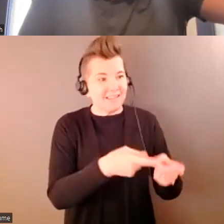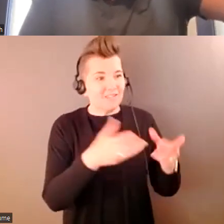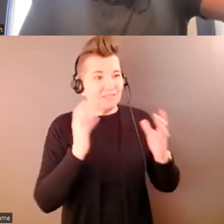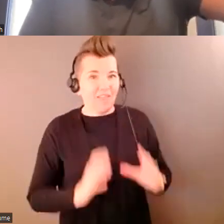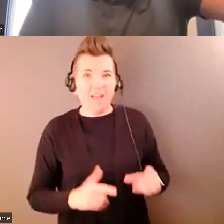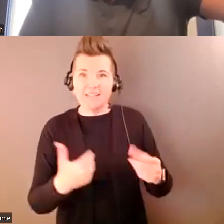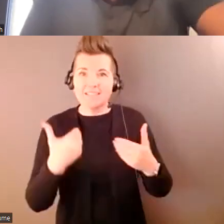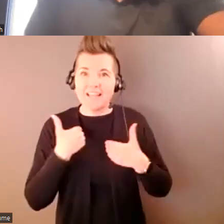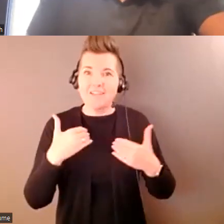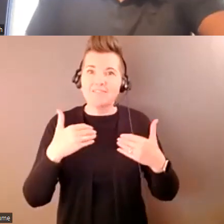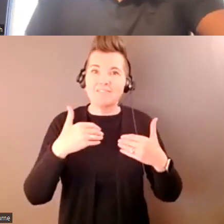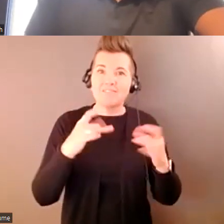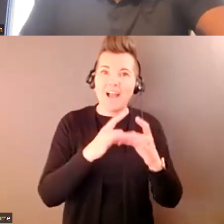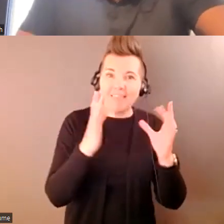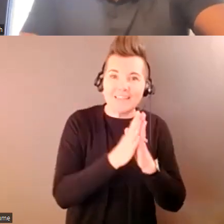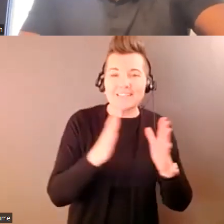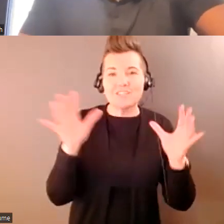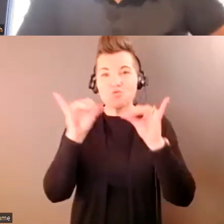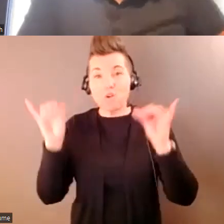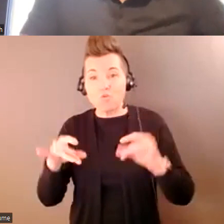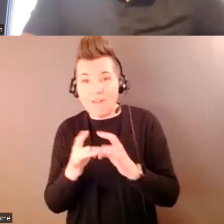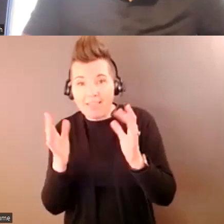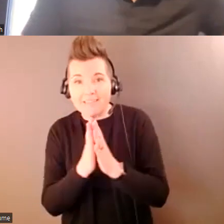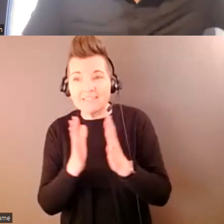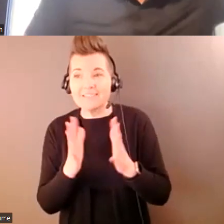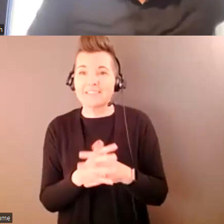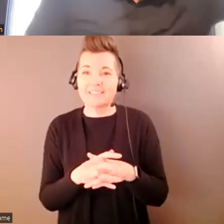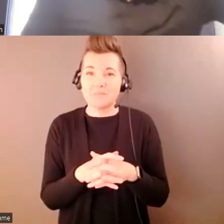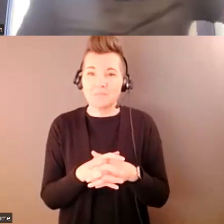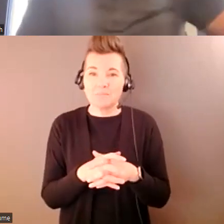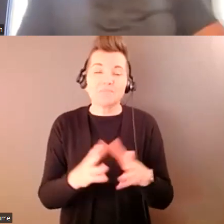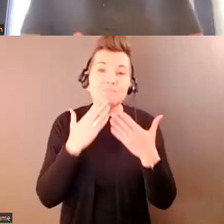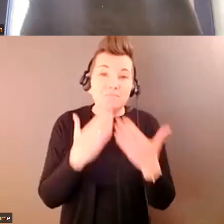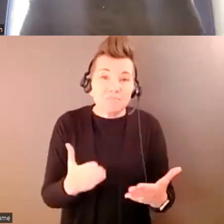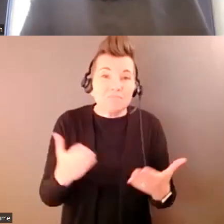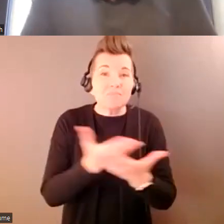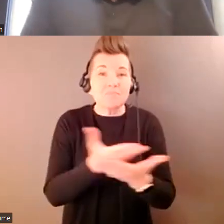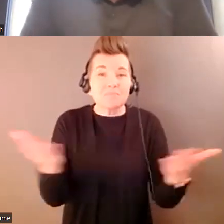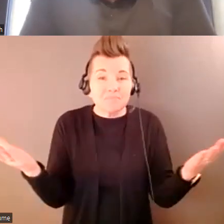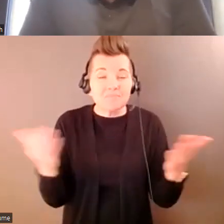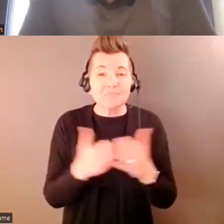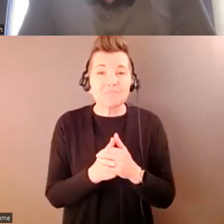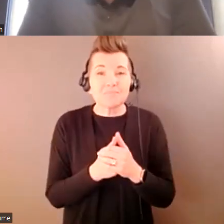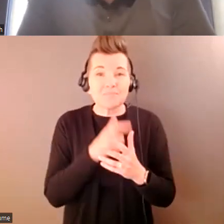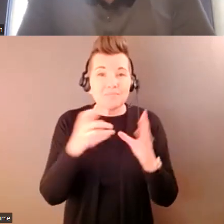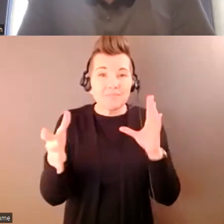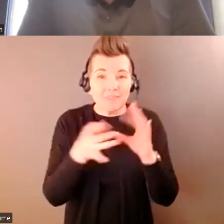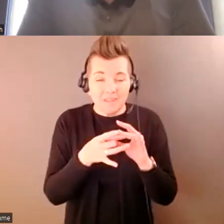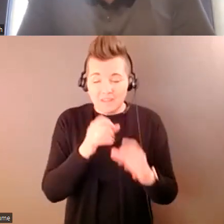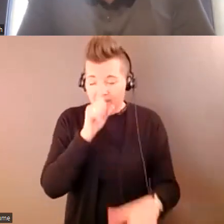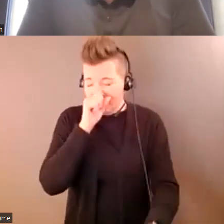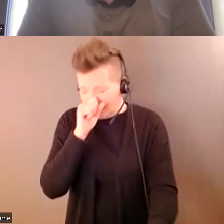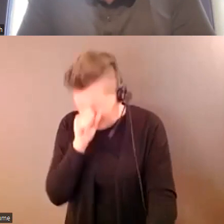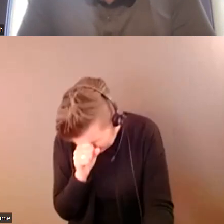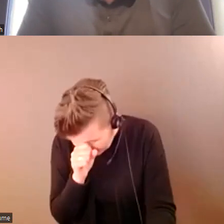are in there, you know, that are so common. So thank you so much, everyone, for this panel, and we